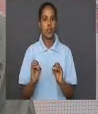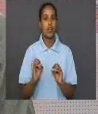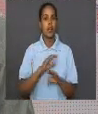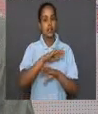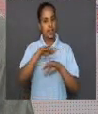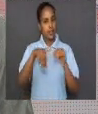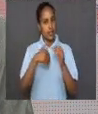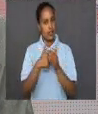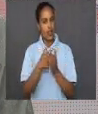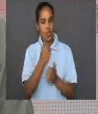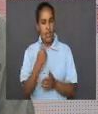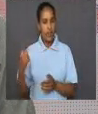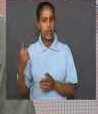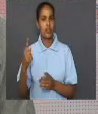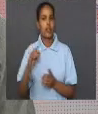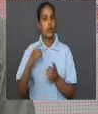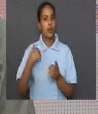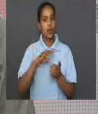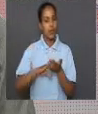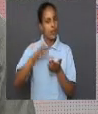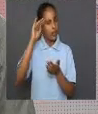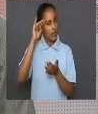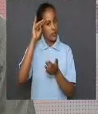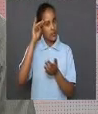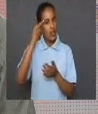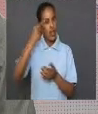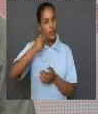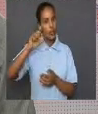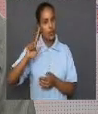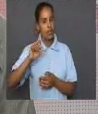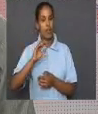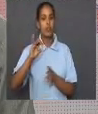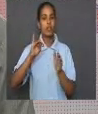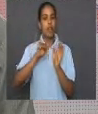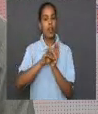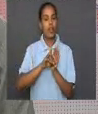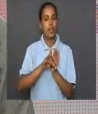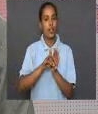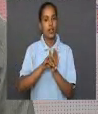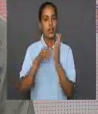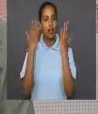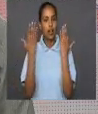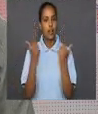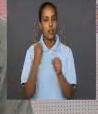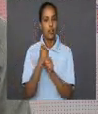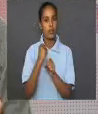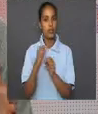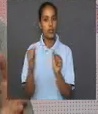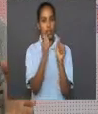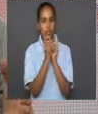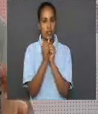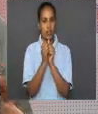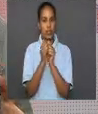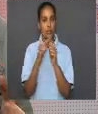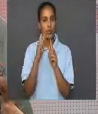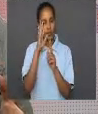Students, as a summary of everything we have learned about the hydrolysis of salts, let us